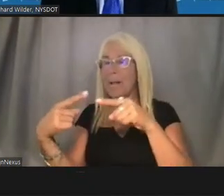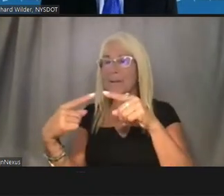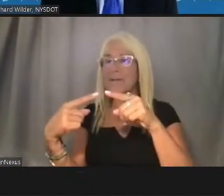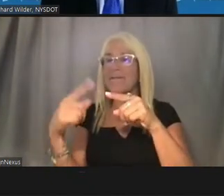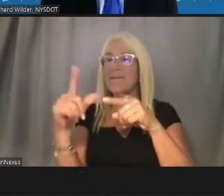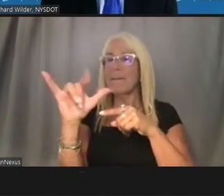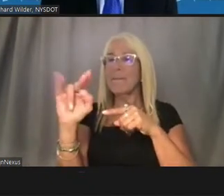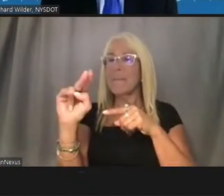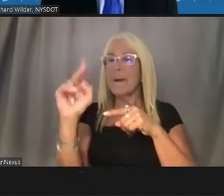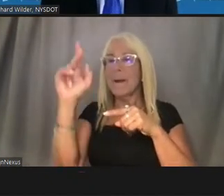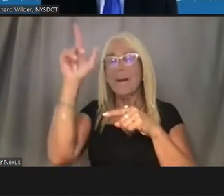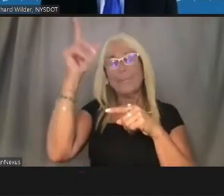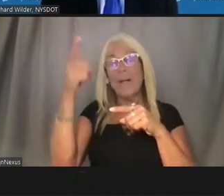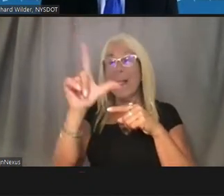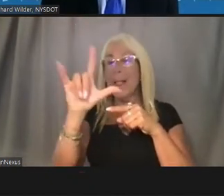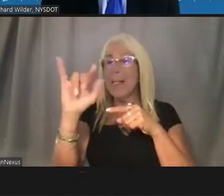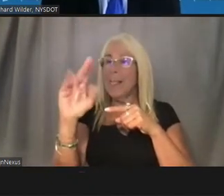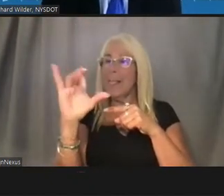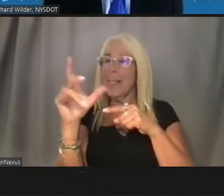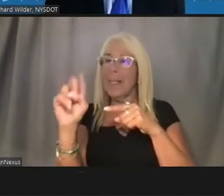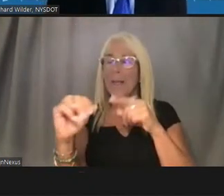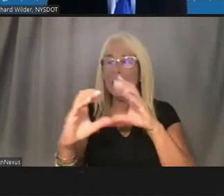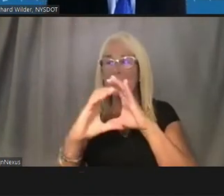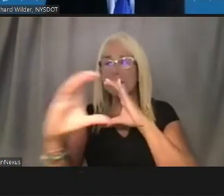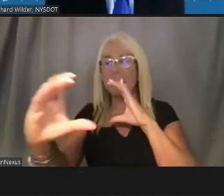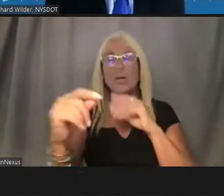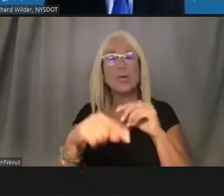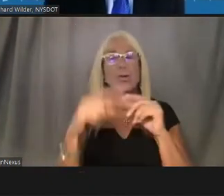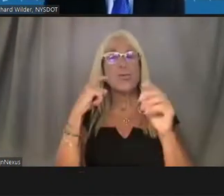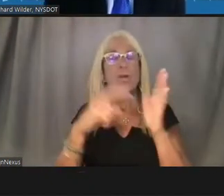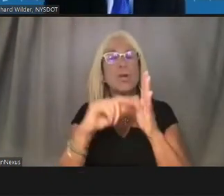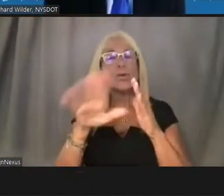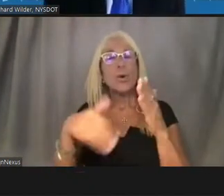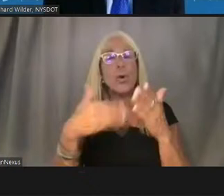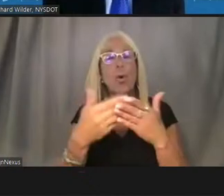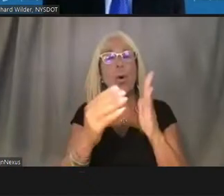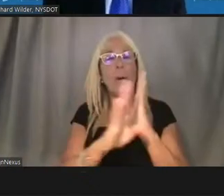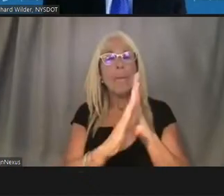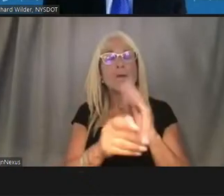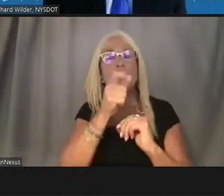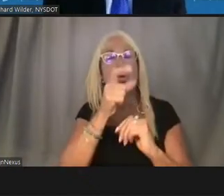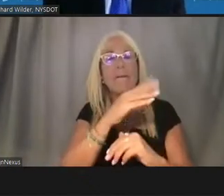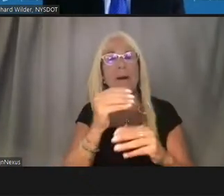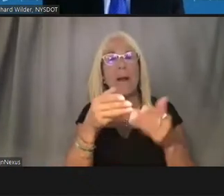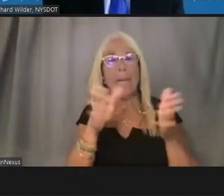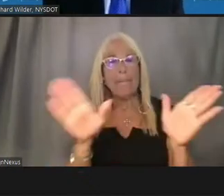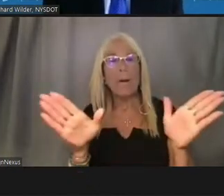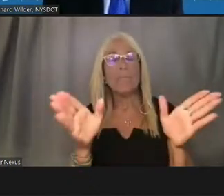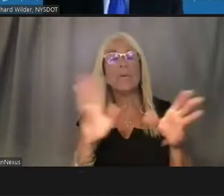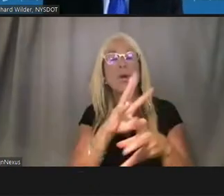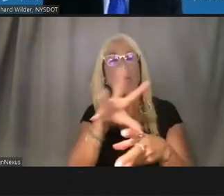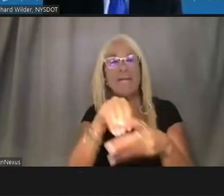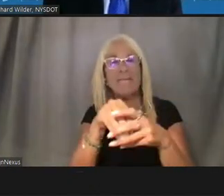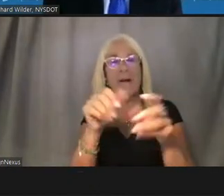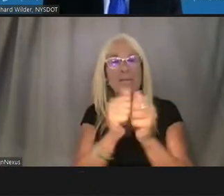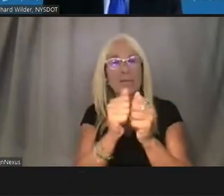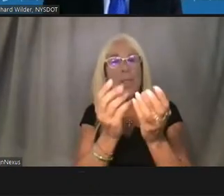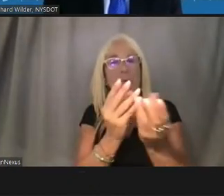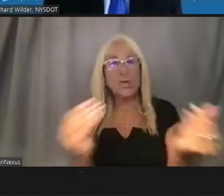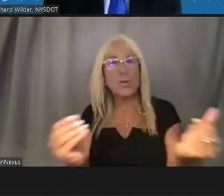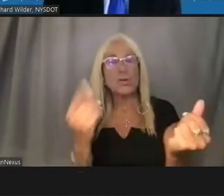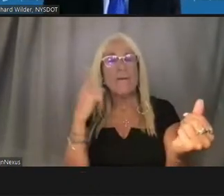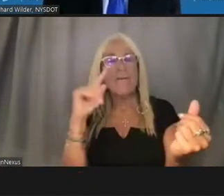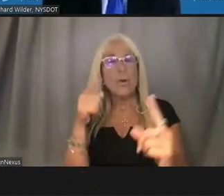the parameters of this program that you recognize that all buses both private and public are part of the solution to the goals you wish to accomplish